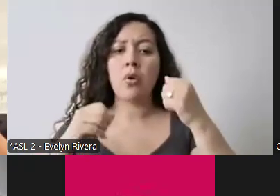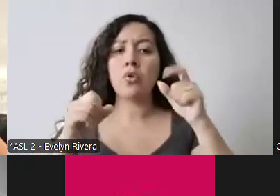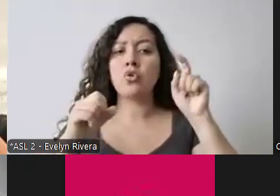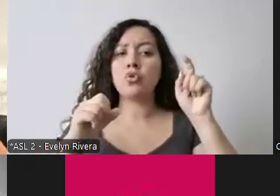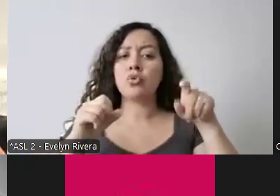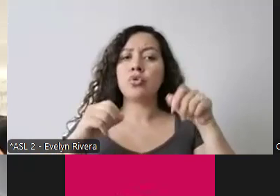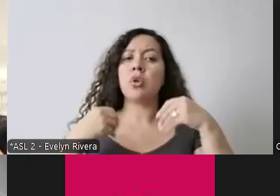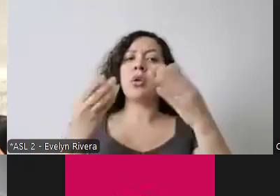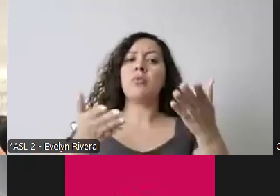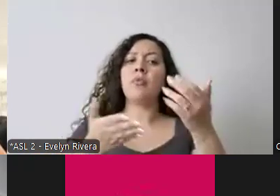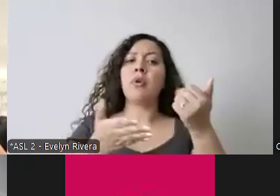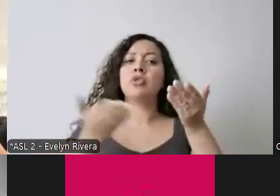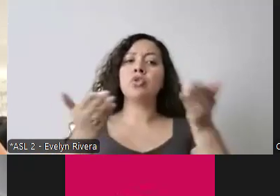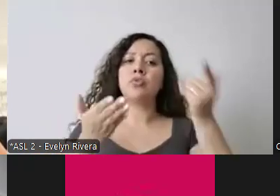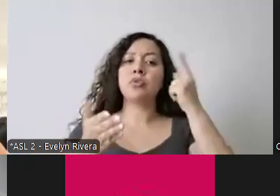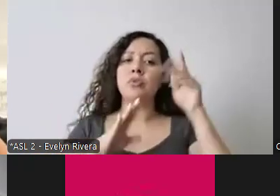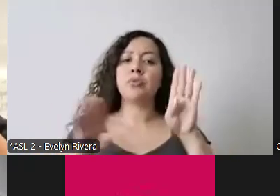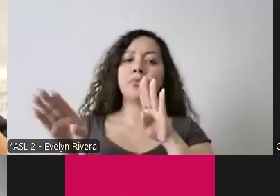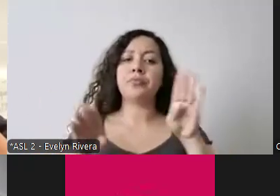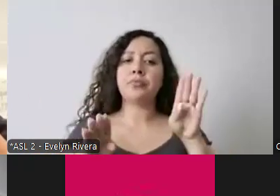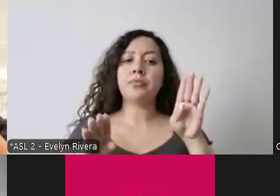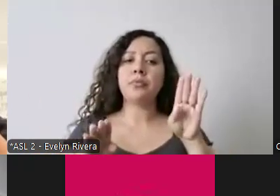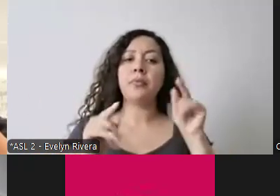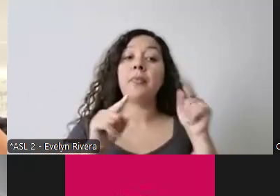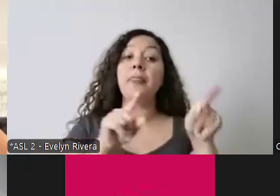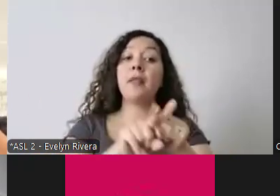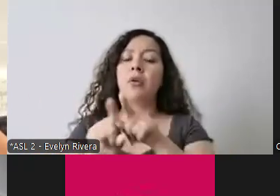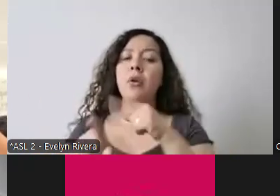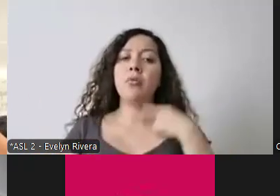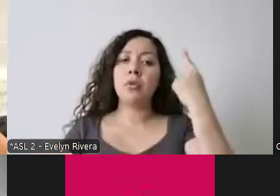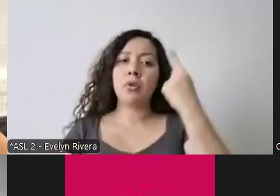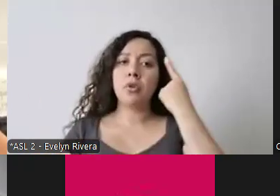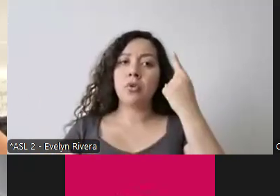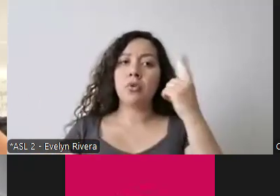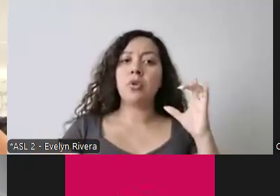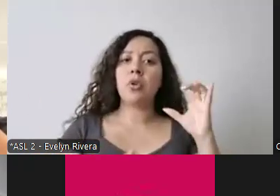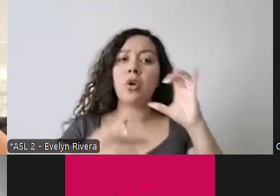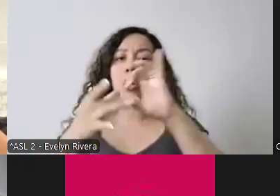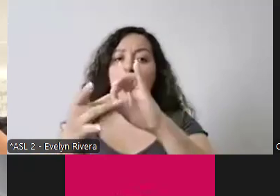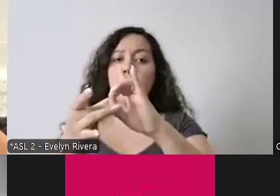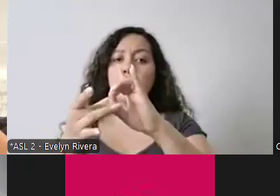services. And what I'm wondering also too is the connection between